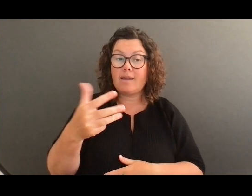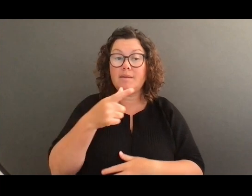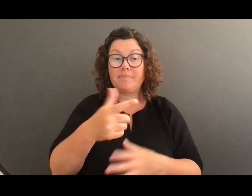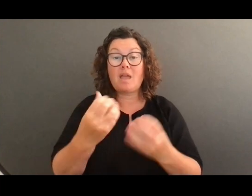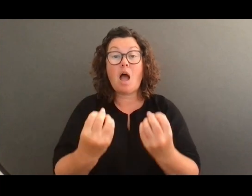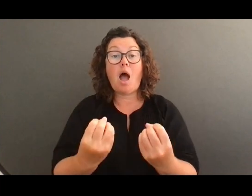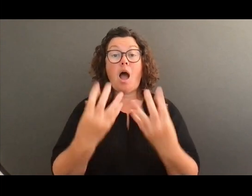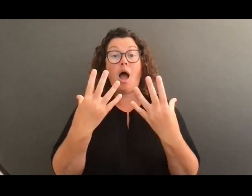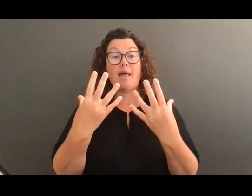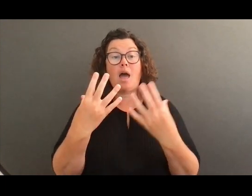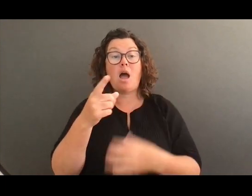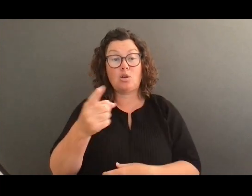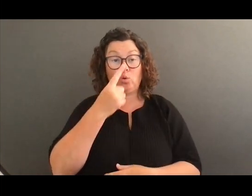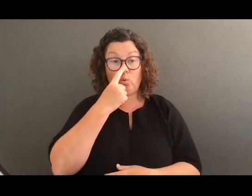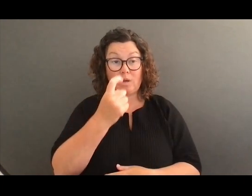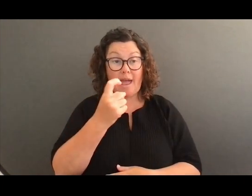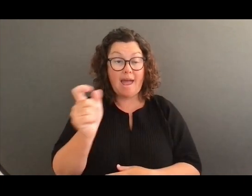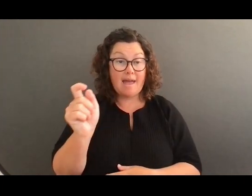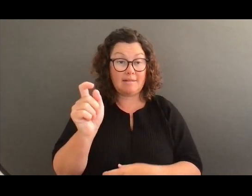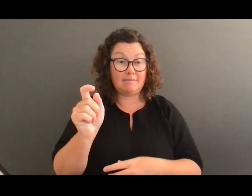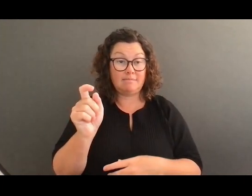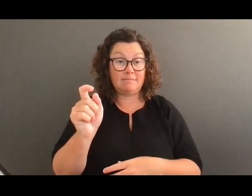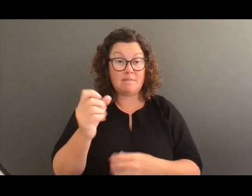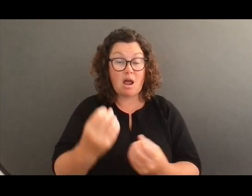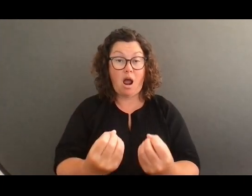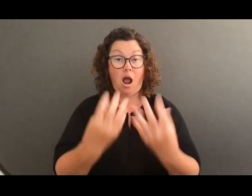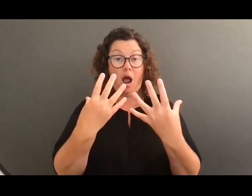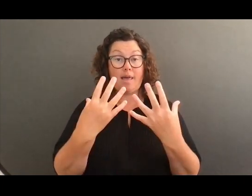or parts of the achievement standard,